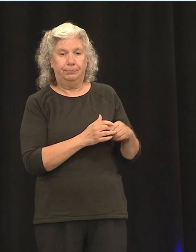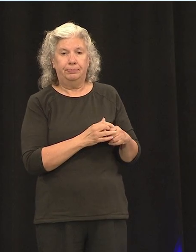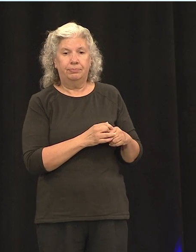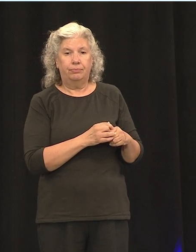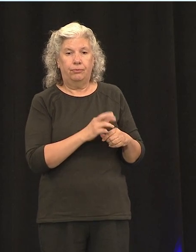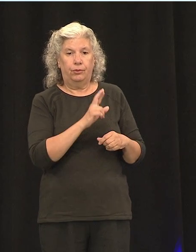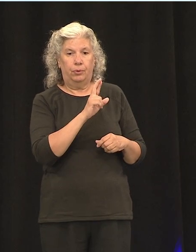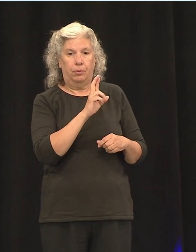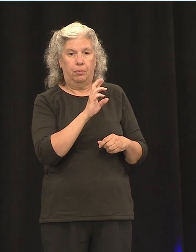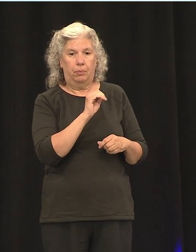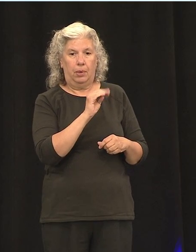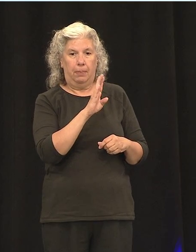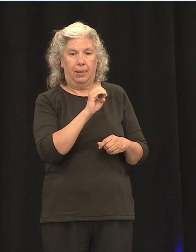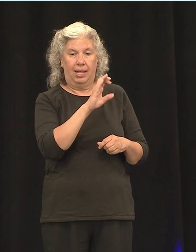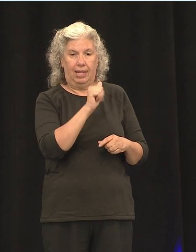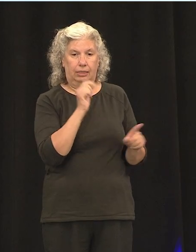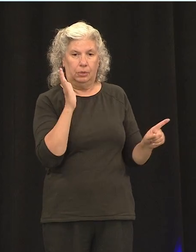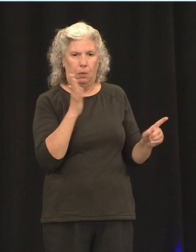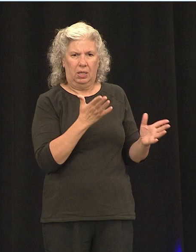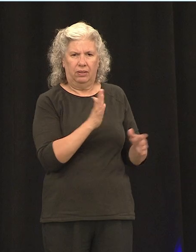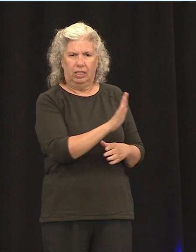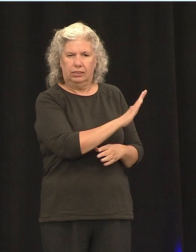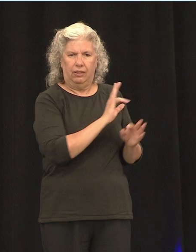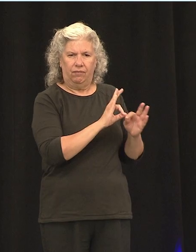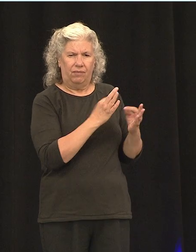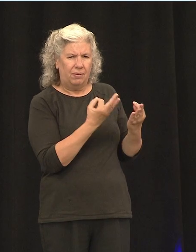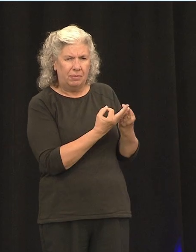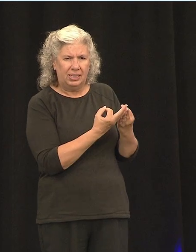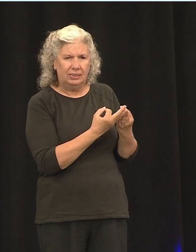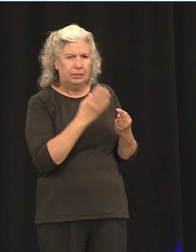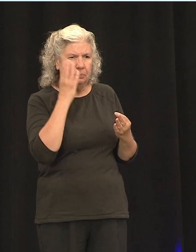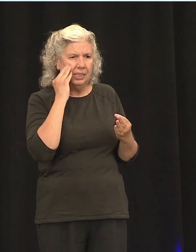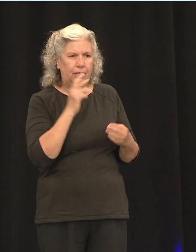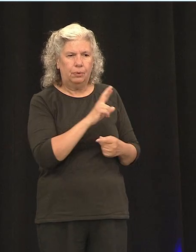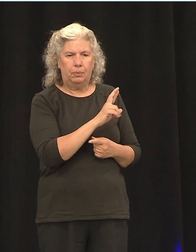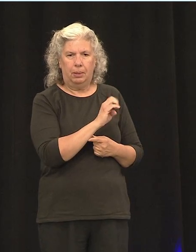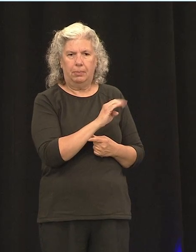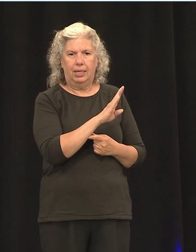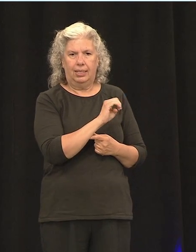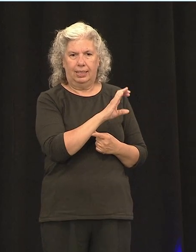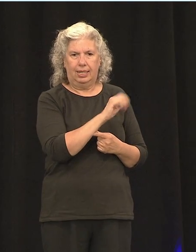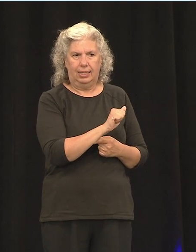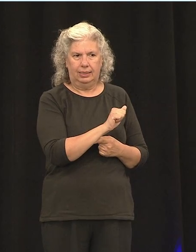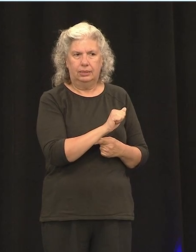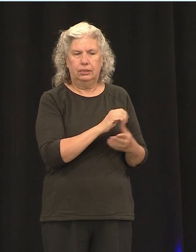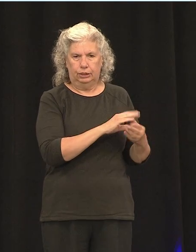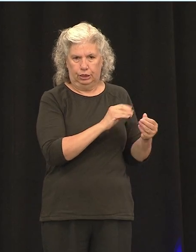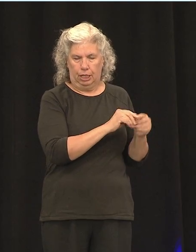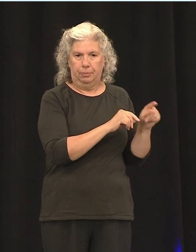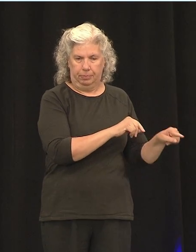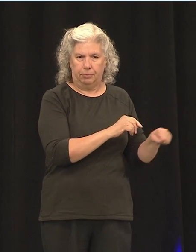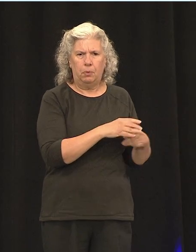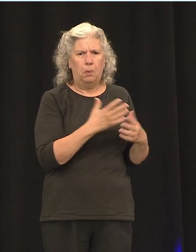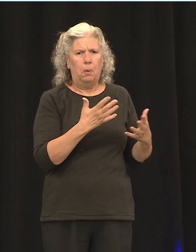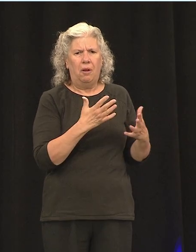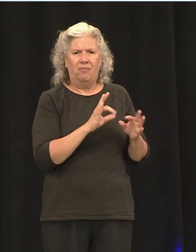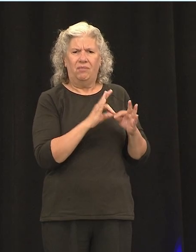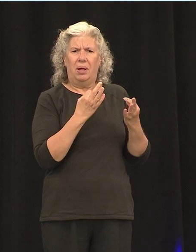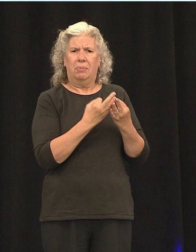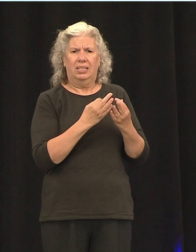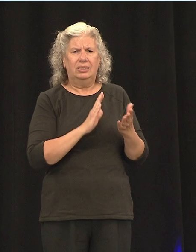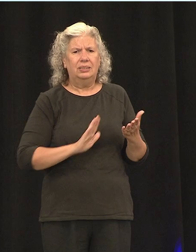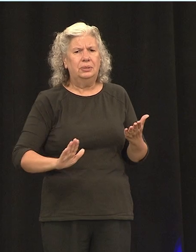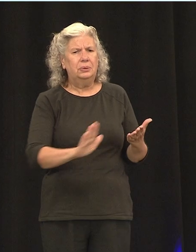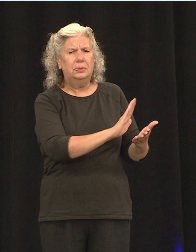have. There's the grief cycle, so many other things that are going on. And it's important for educators and teams that are working with